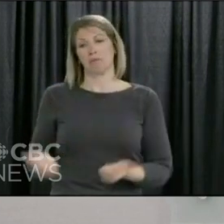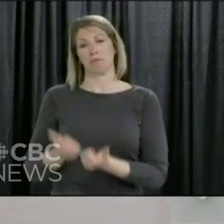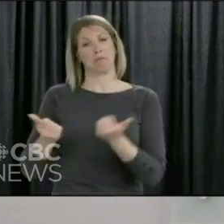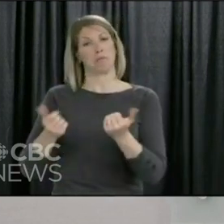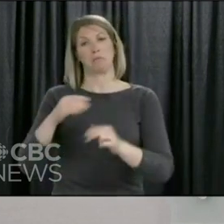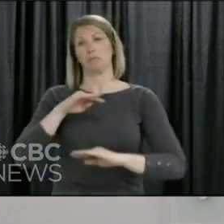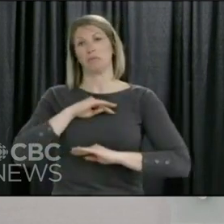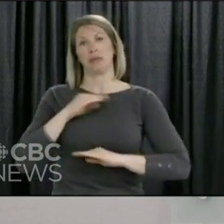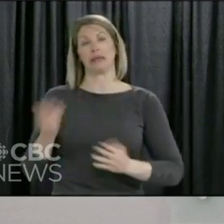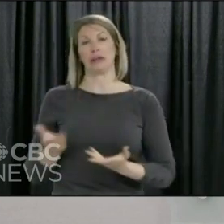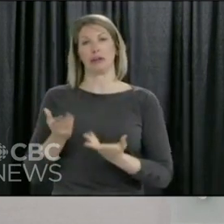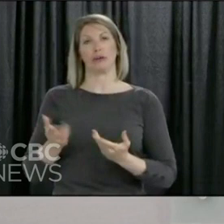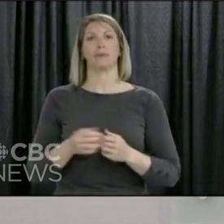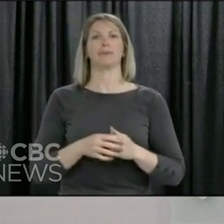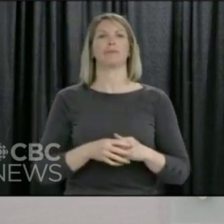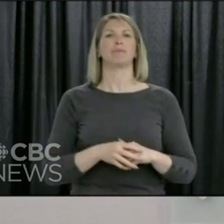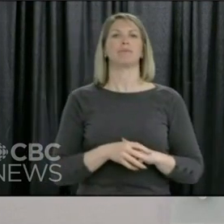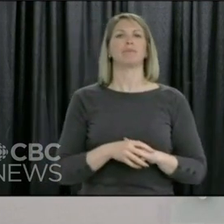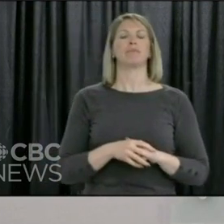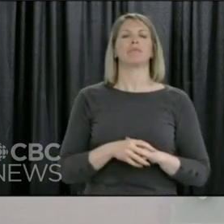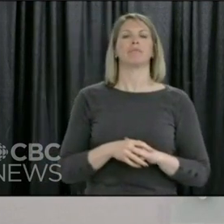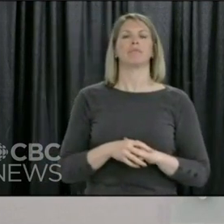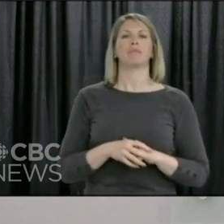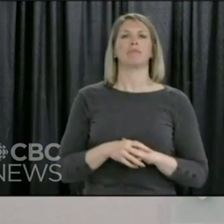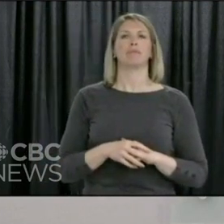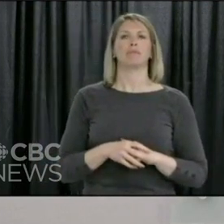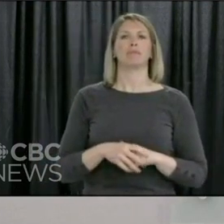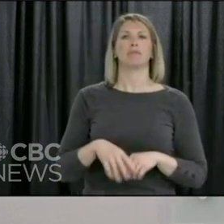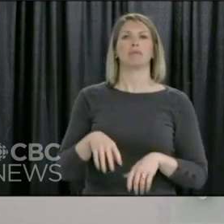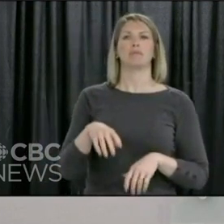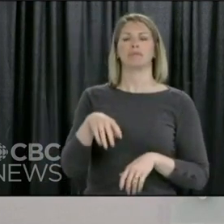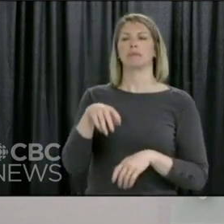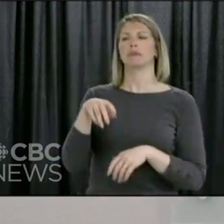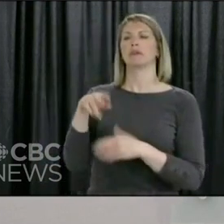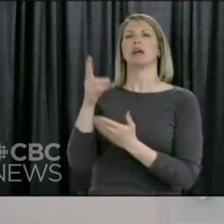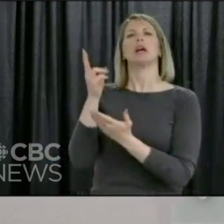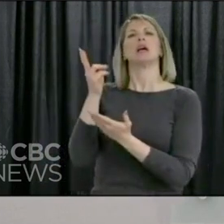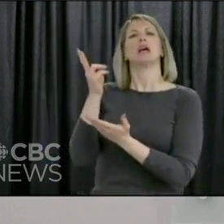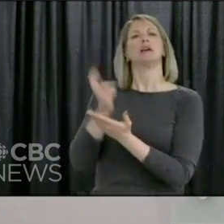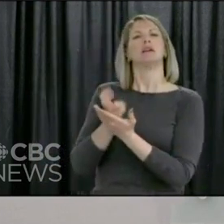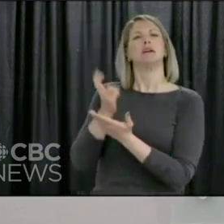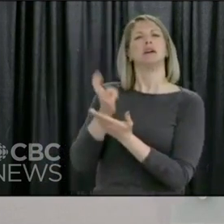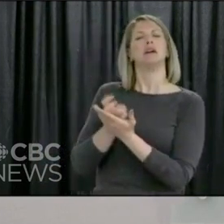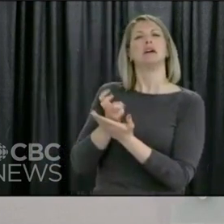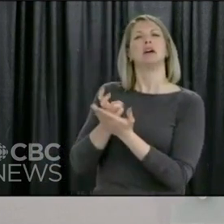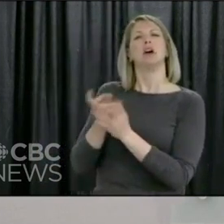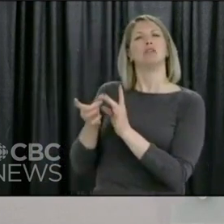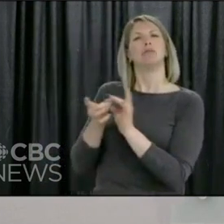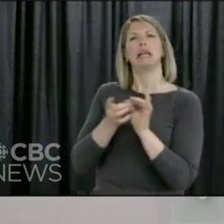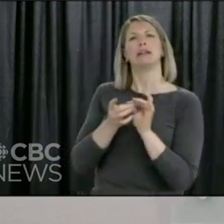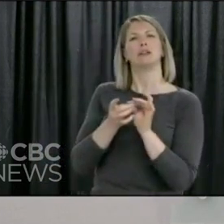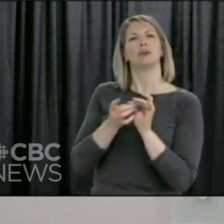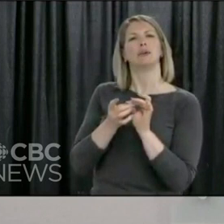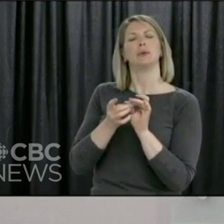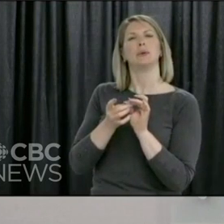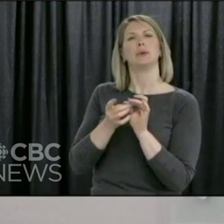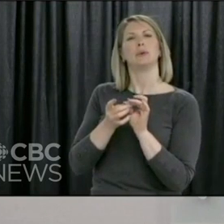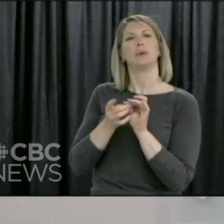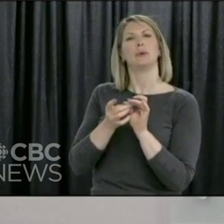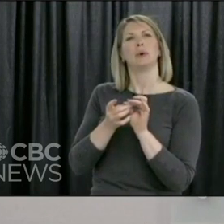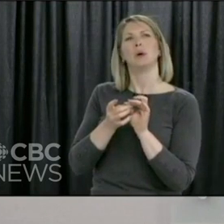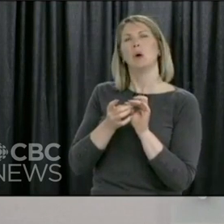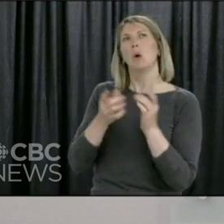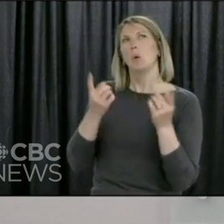With the contract tracing app, I think this was asked recently, but just wondering if there's an update on a timeline for when you're